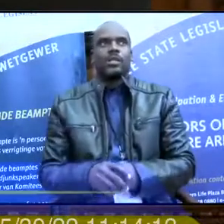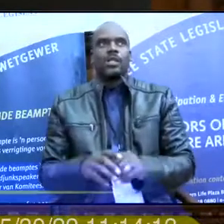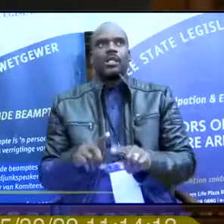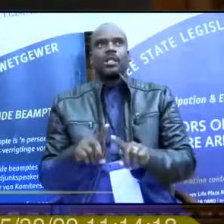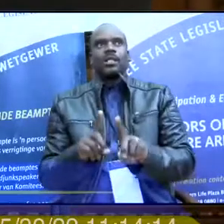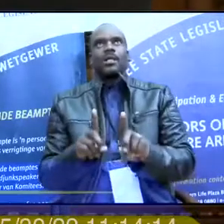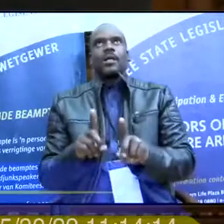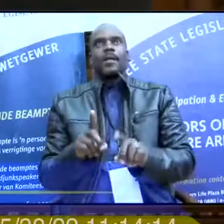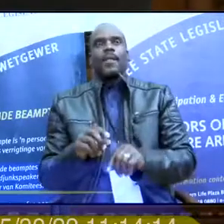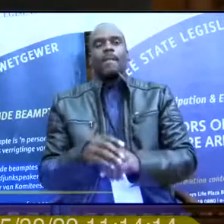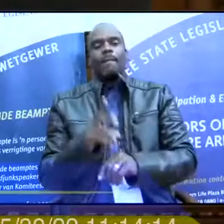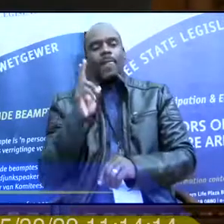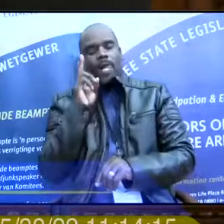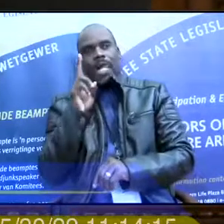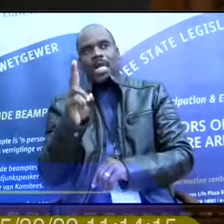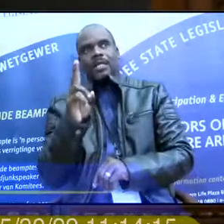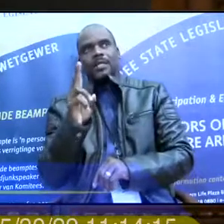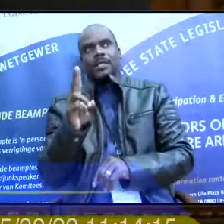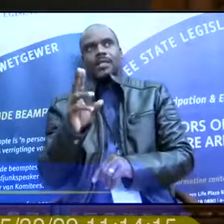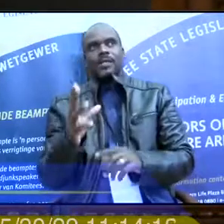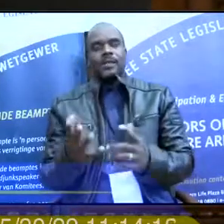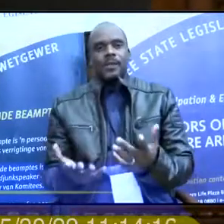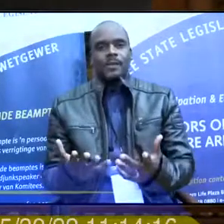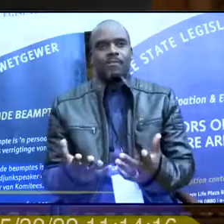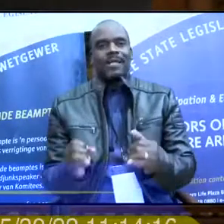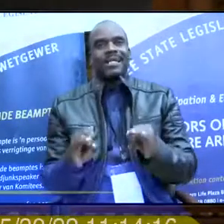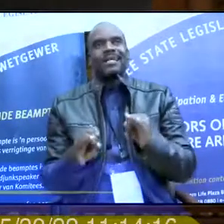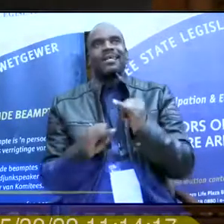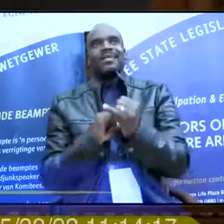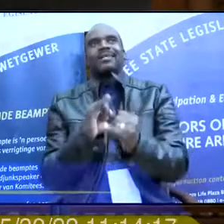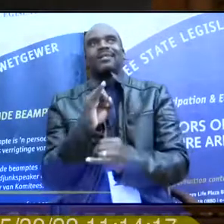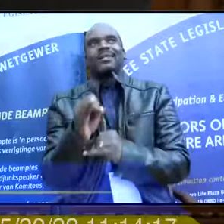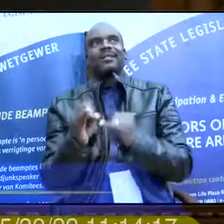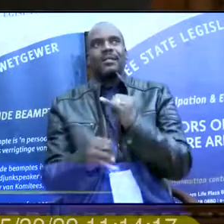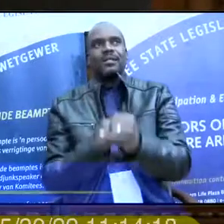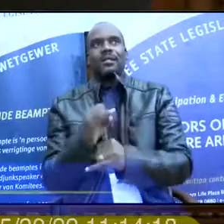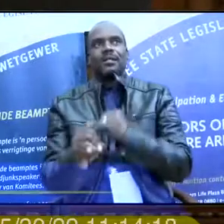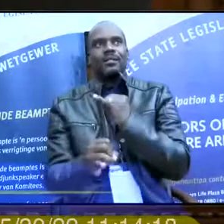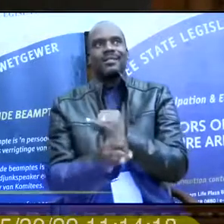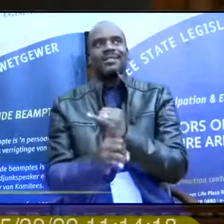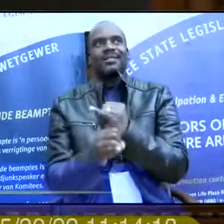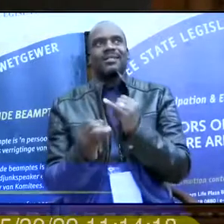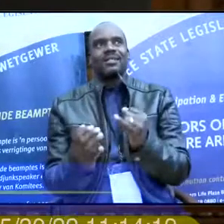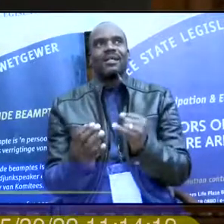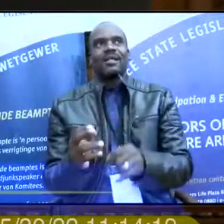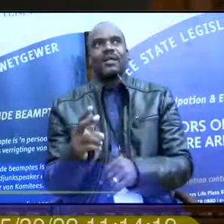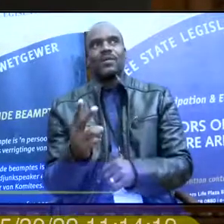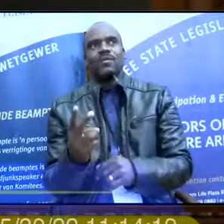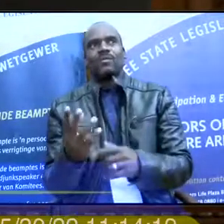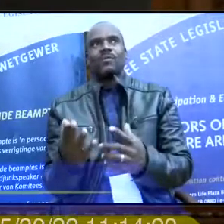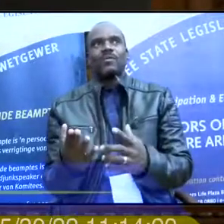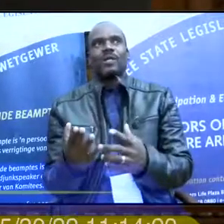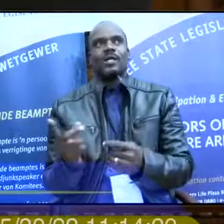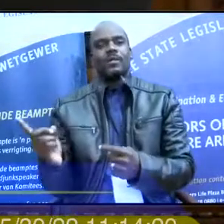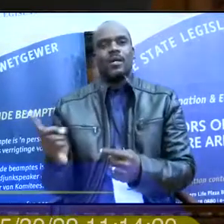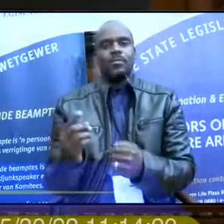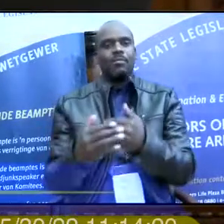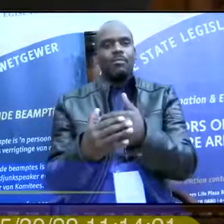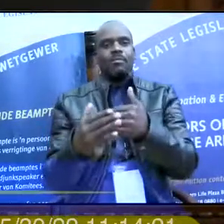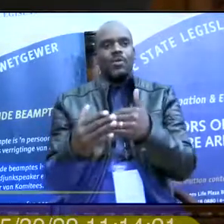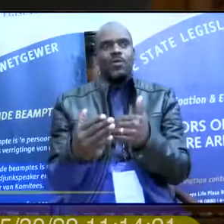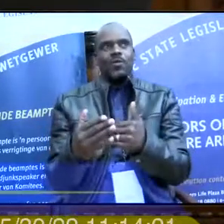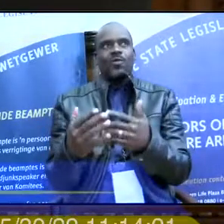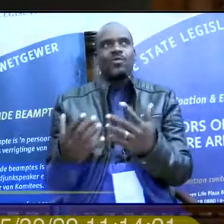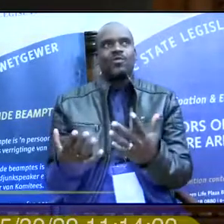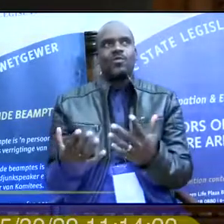roll-out events of the vaccines has at least strengthened our ability uh to deal with the economic performance as at a